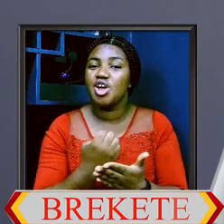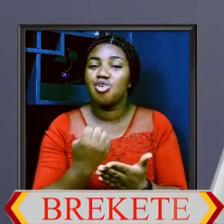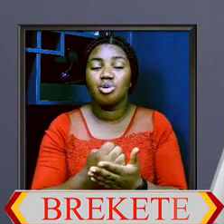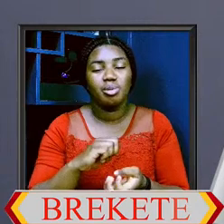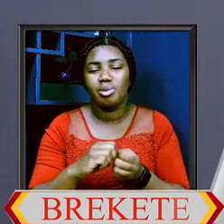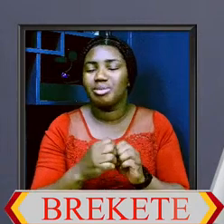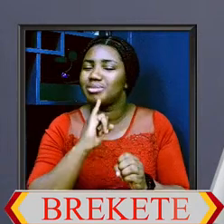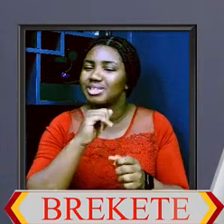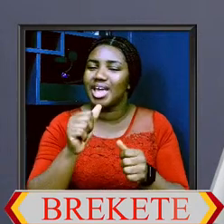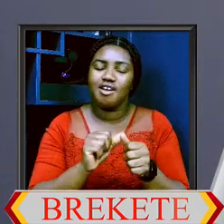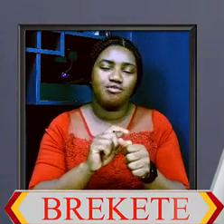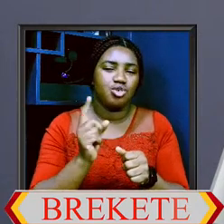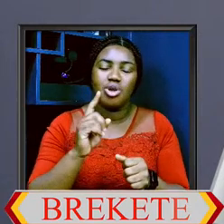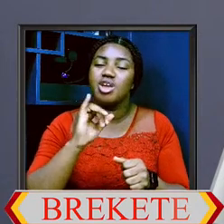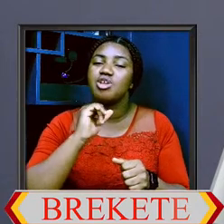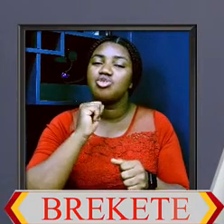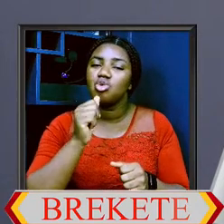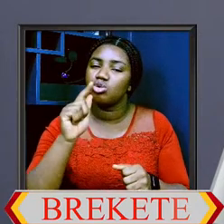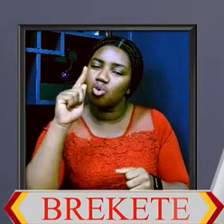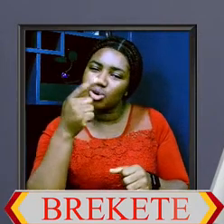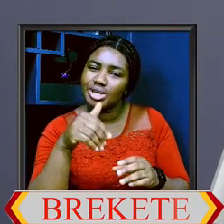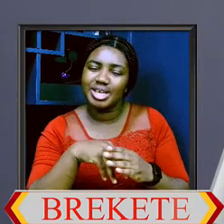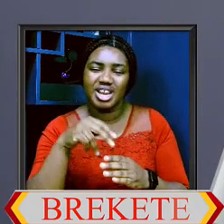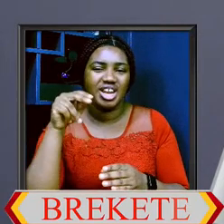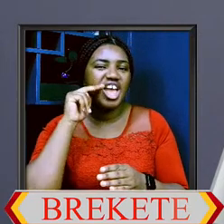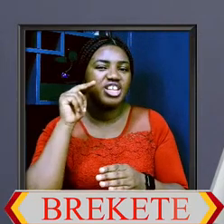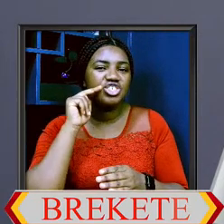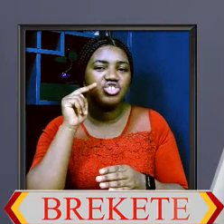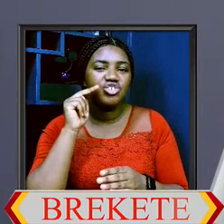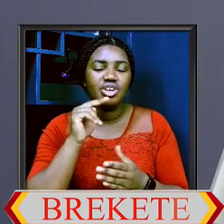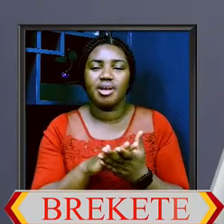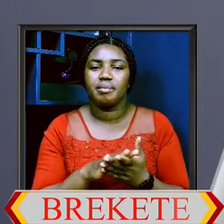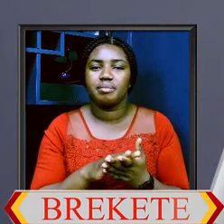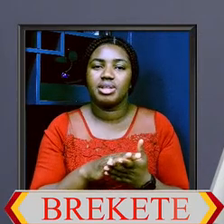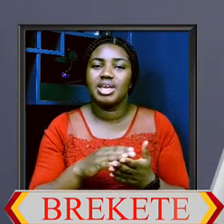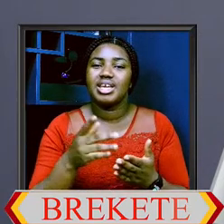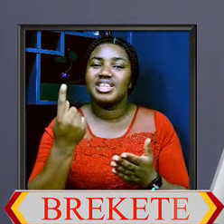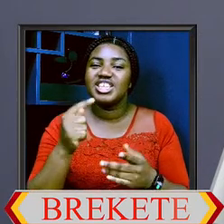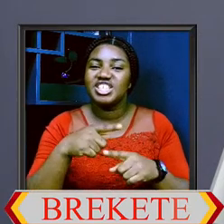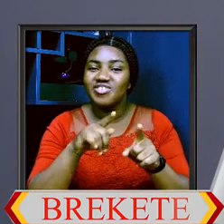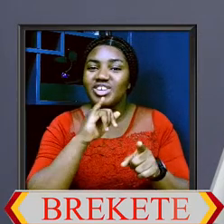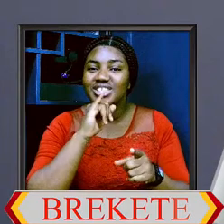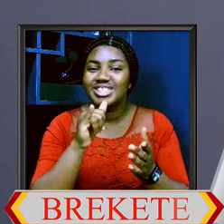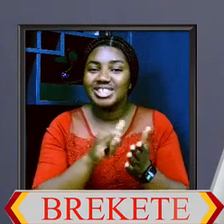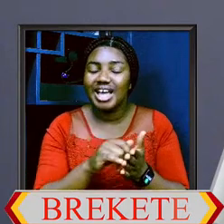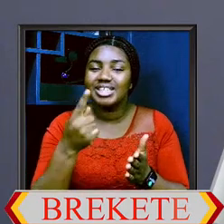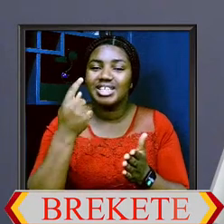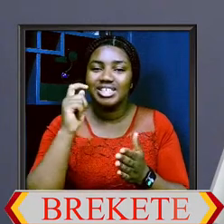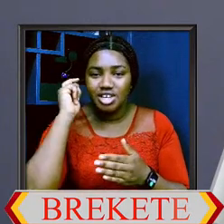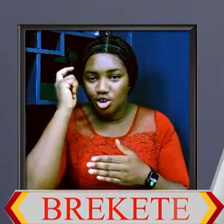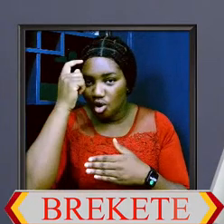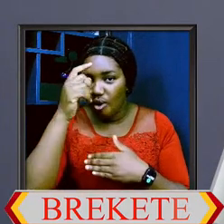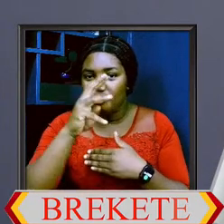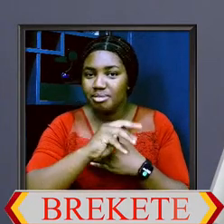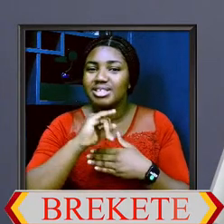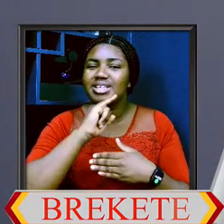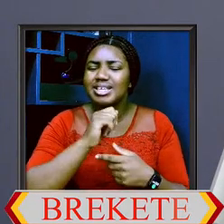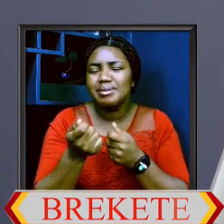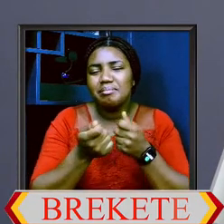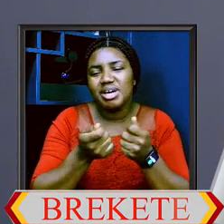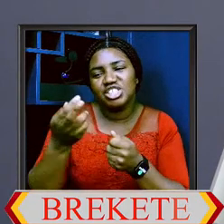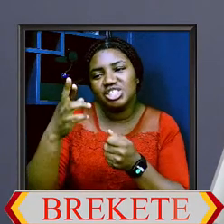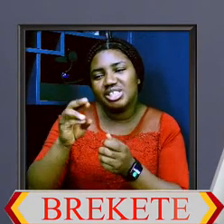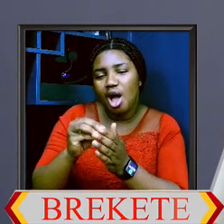crisis is everywhere not only in Nigeria okay thank the difference is that the government is managing their